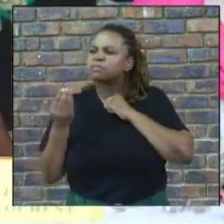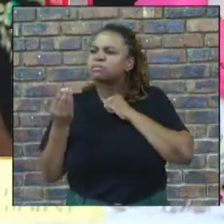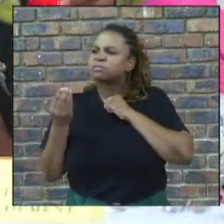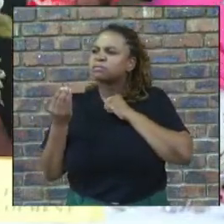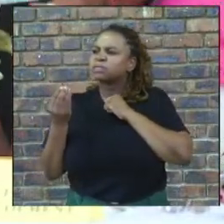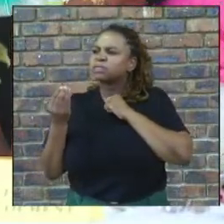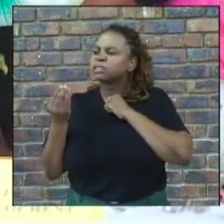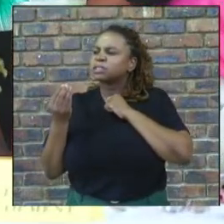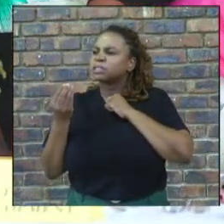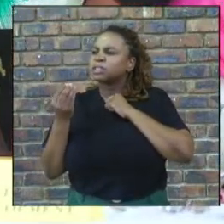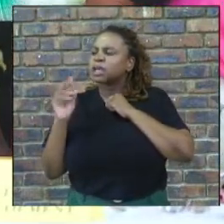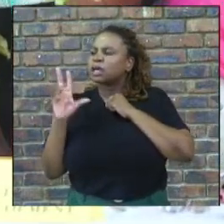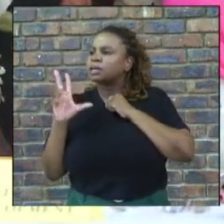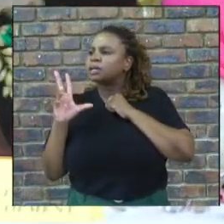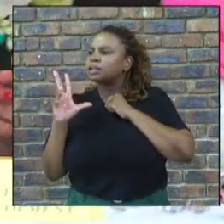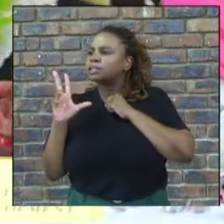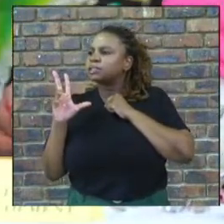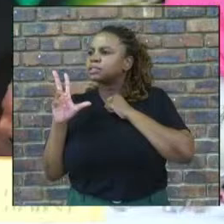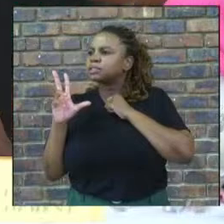8?